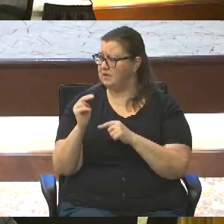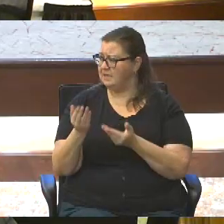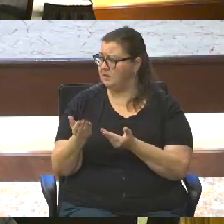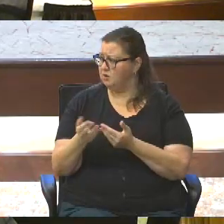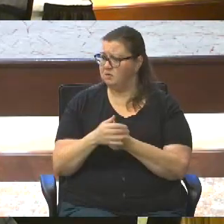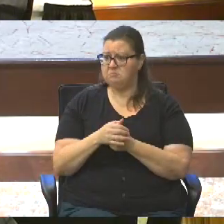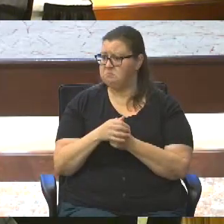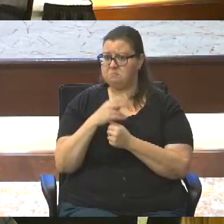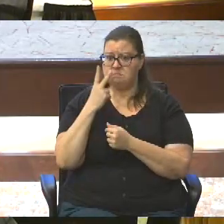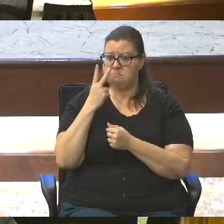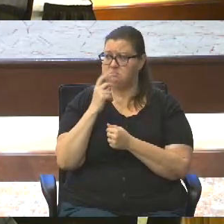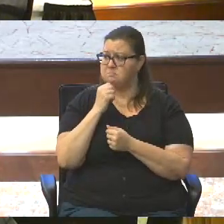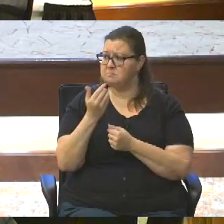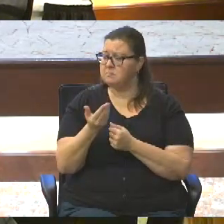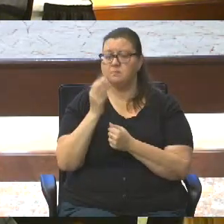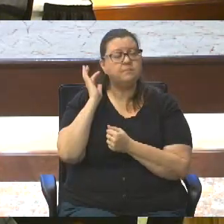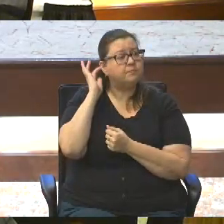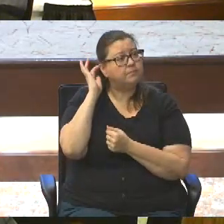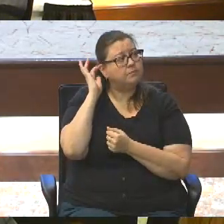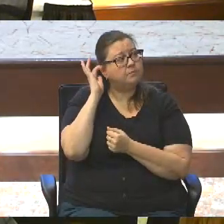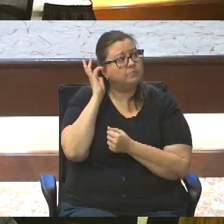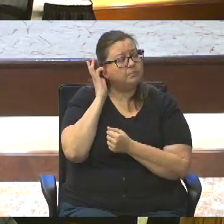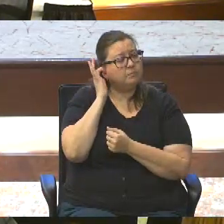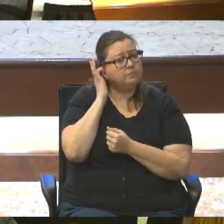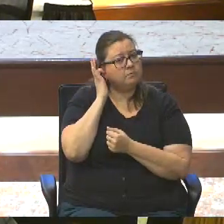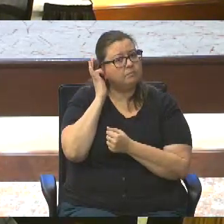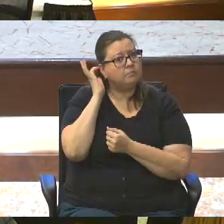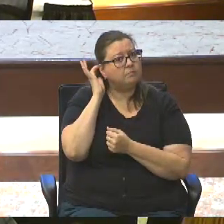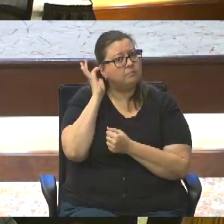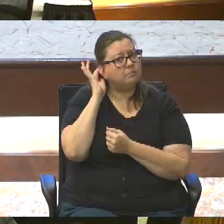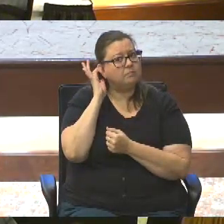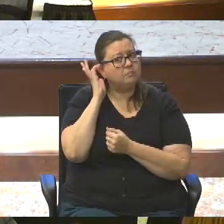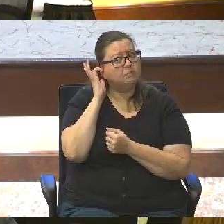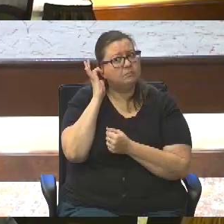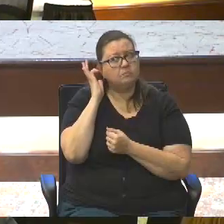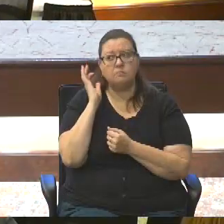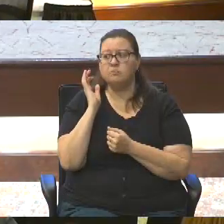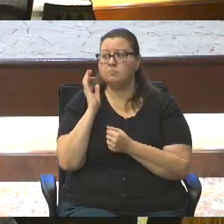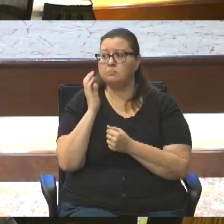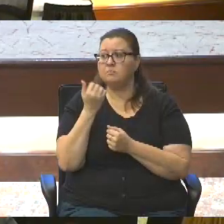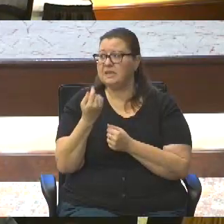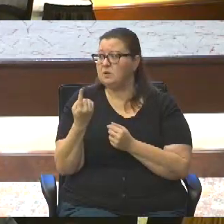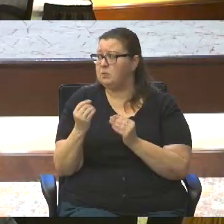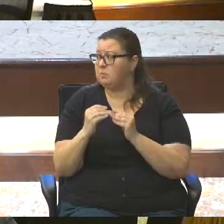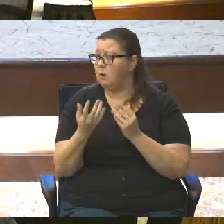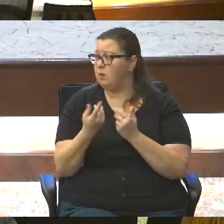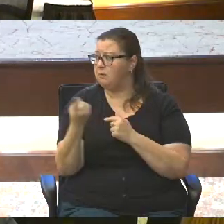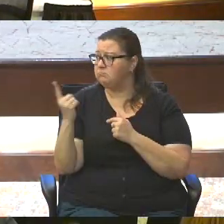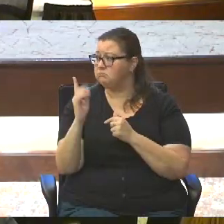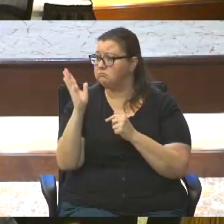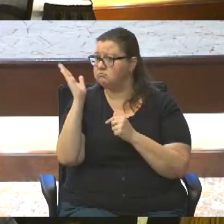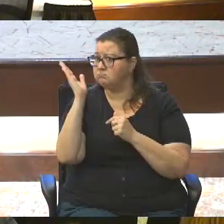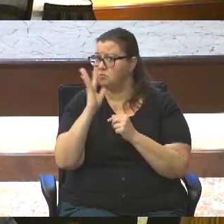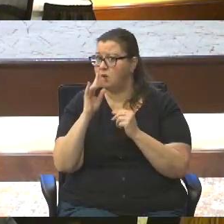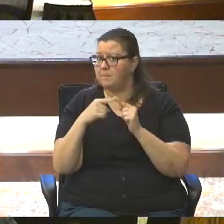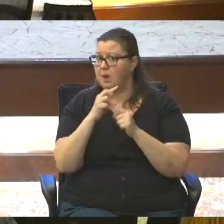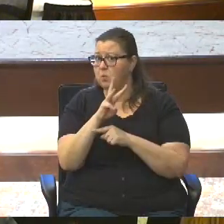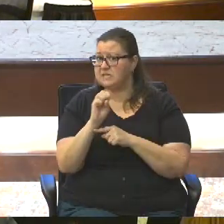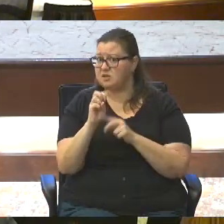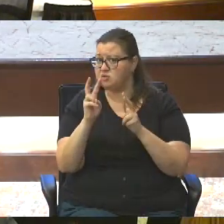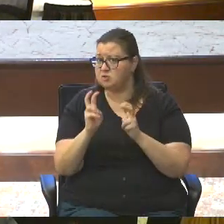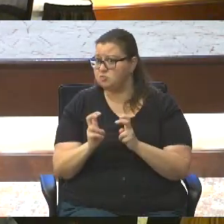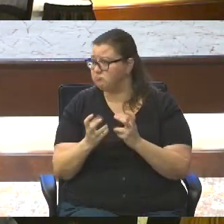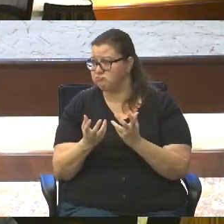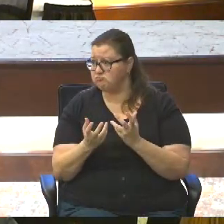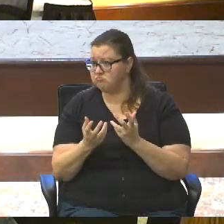don't see you. Okay. If there's no one else present who'd like to speak on the work session agenda item, seeing no other requests to speak,